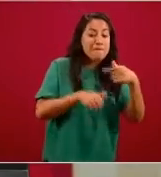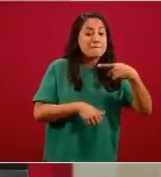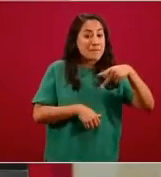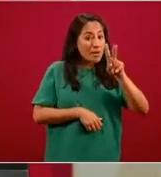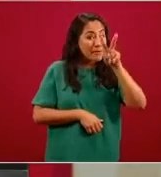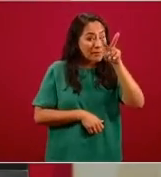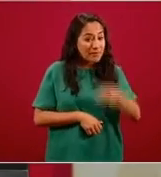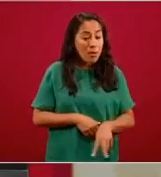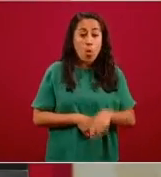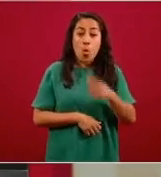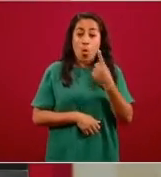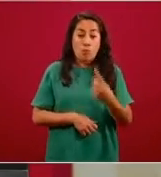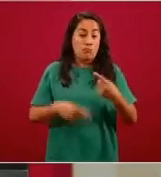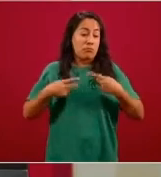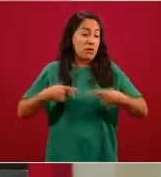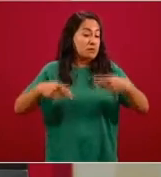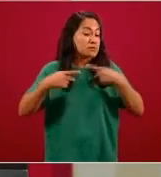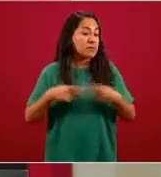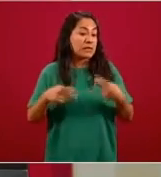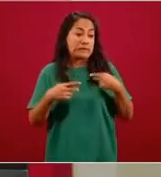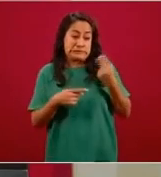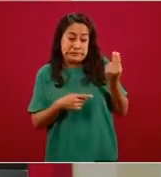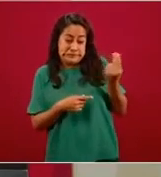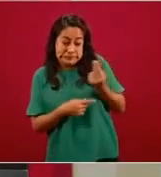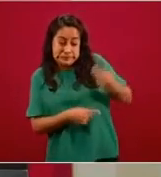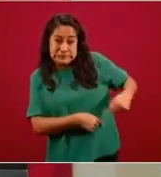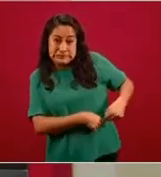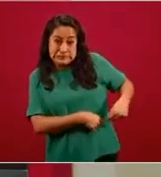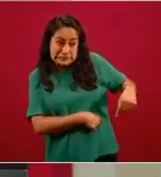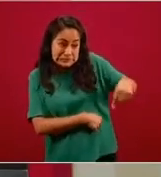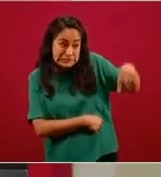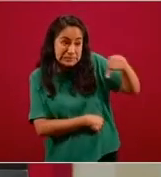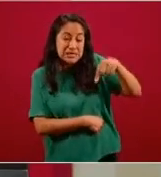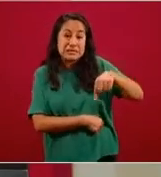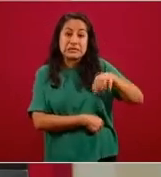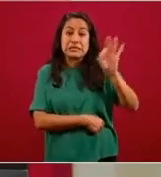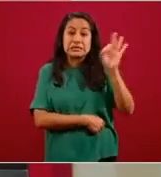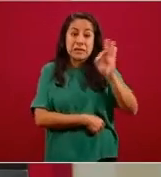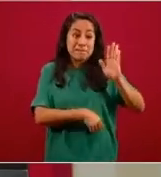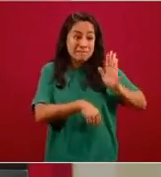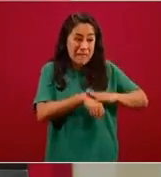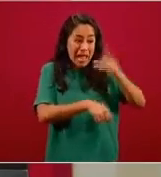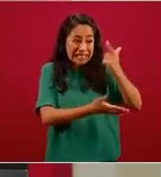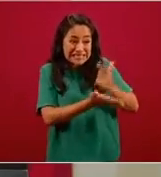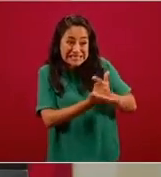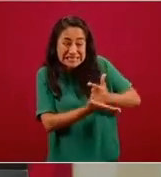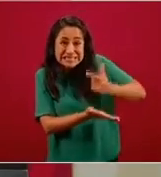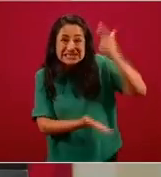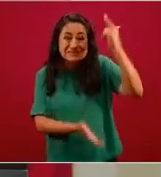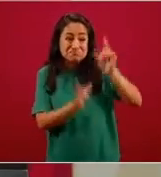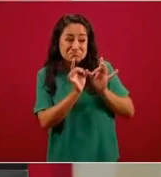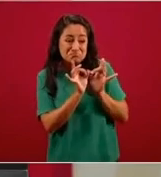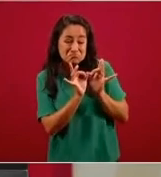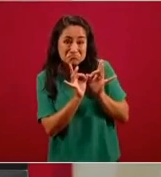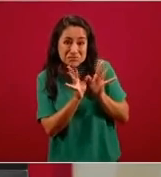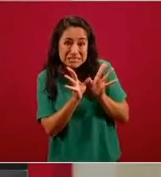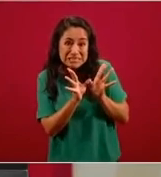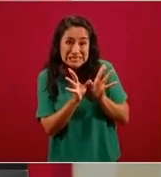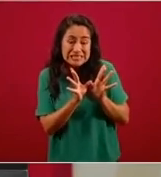yes, someone who needs hemodialysis has other health conditions that could